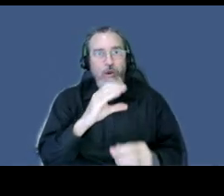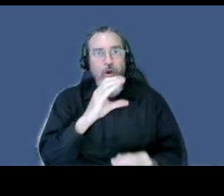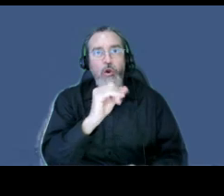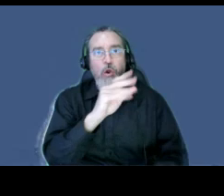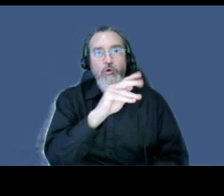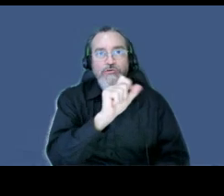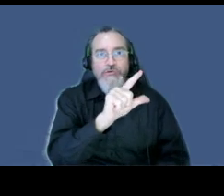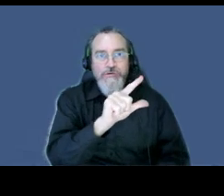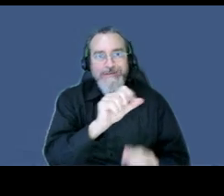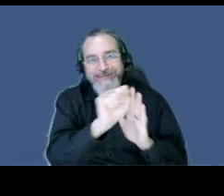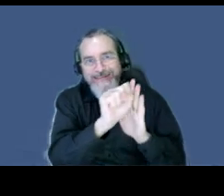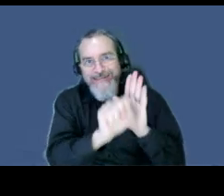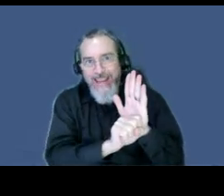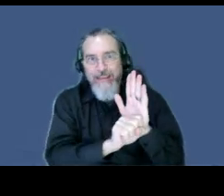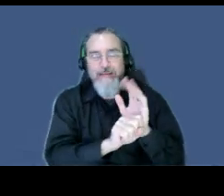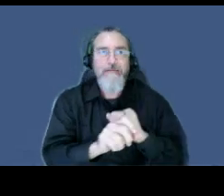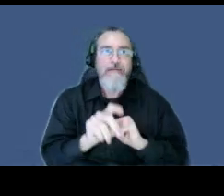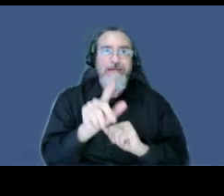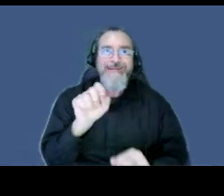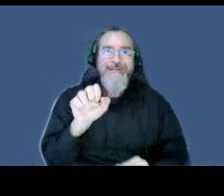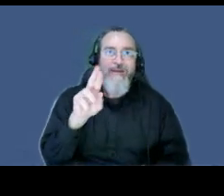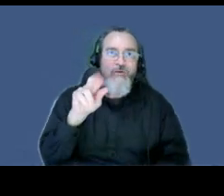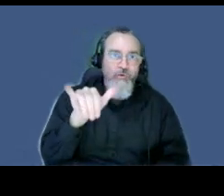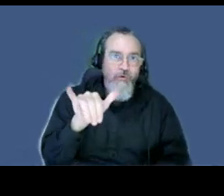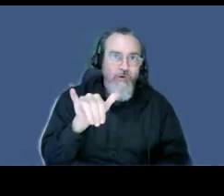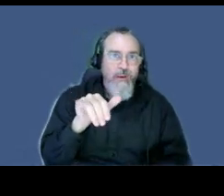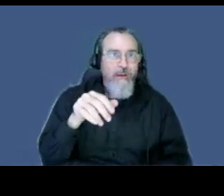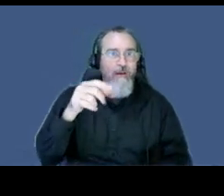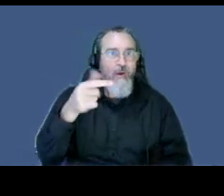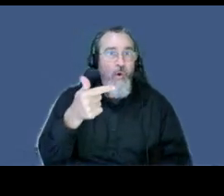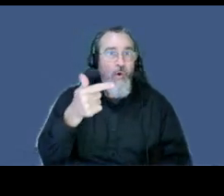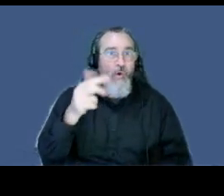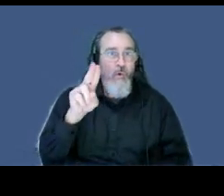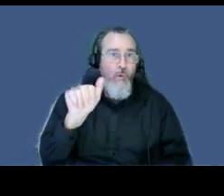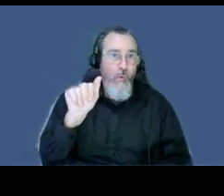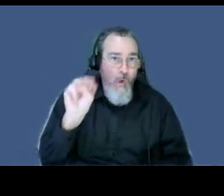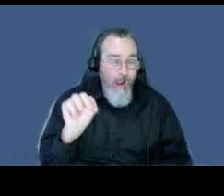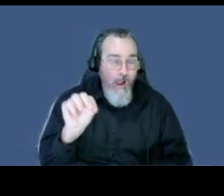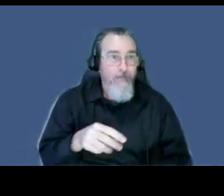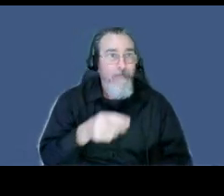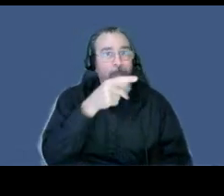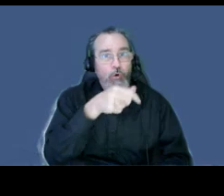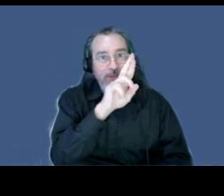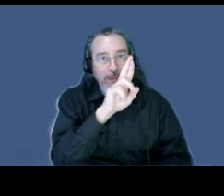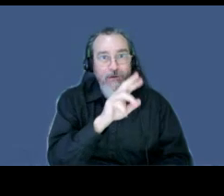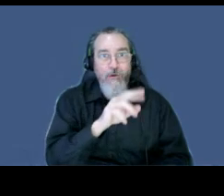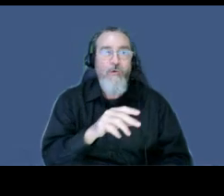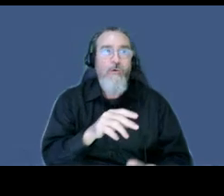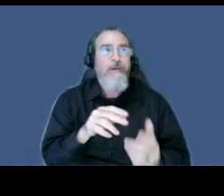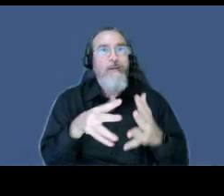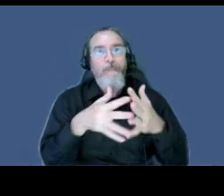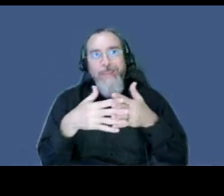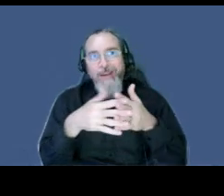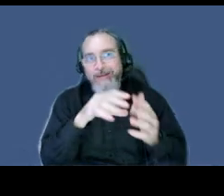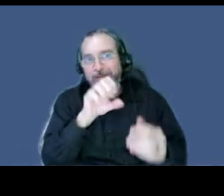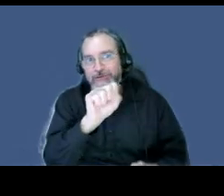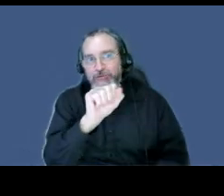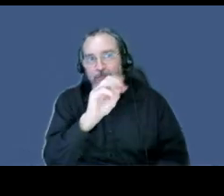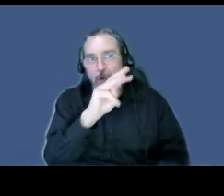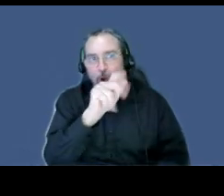the territories of Guam and Puerto Rico, with extensions beyond that to American Samoa and the Virgin Islands